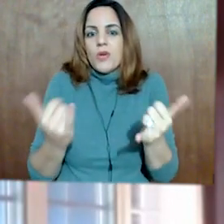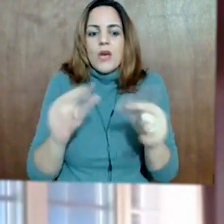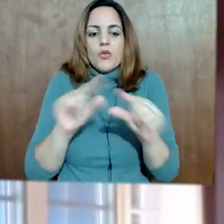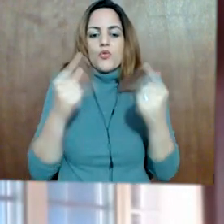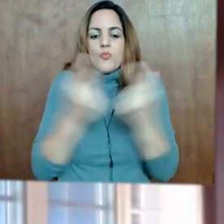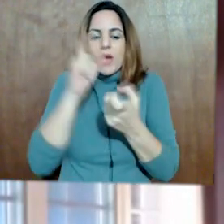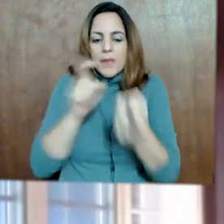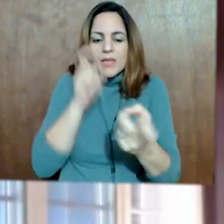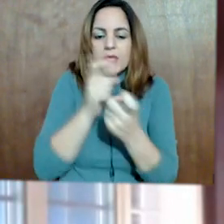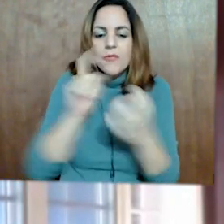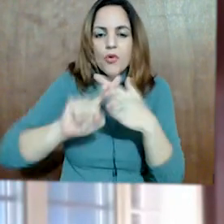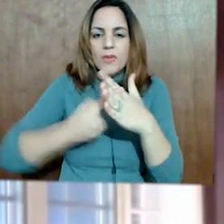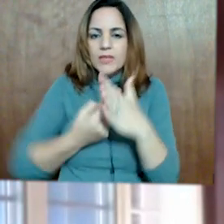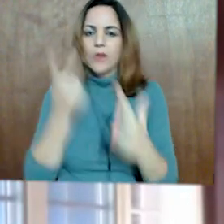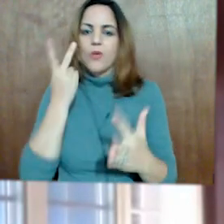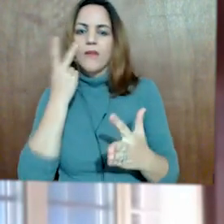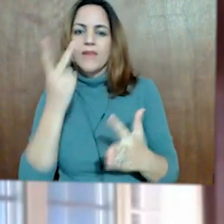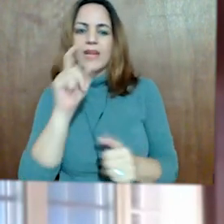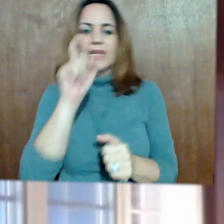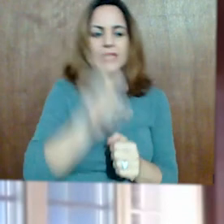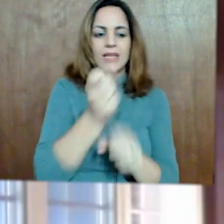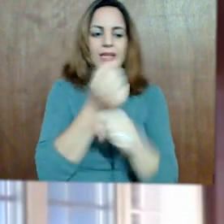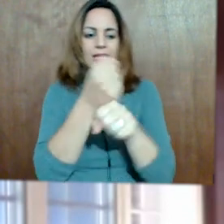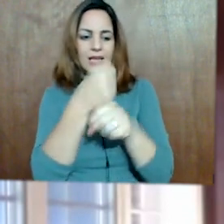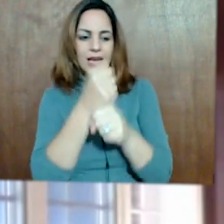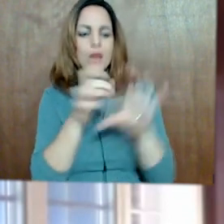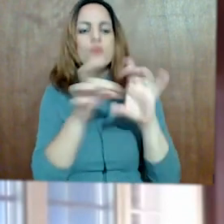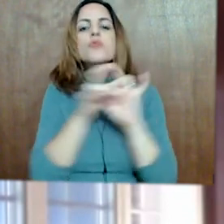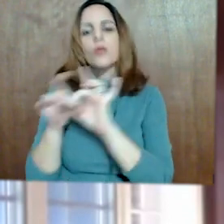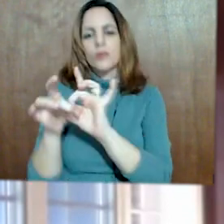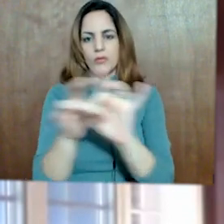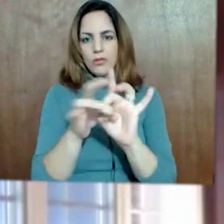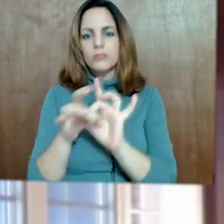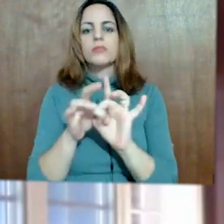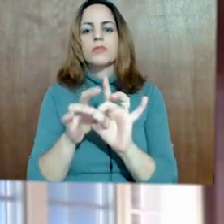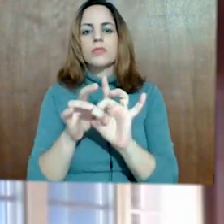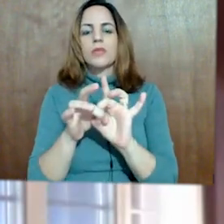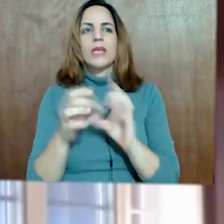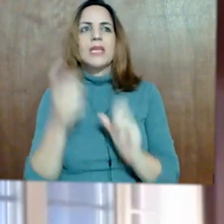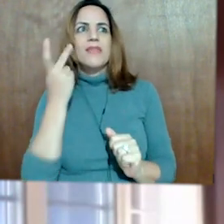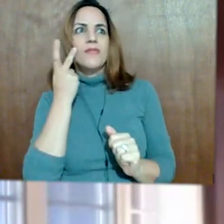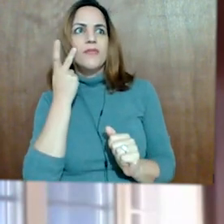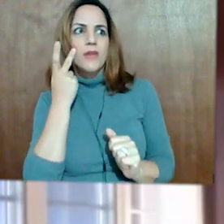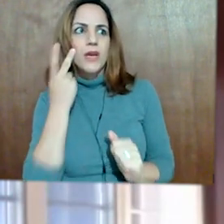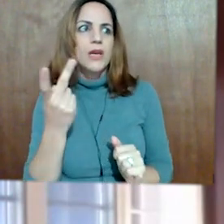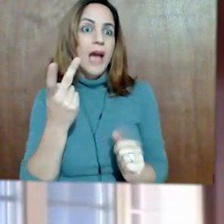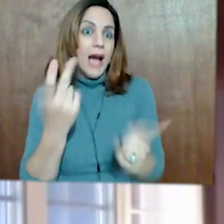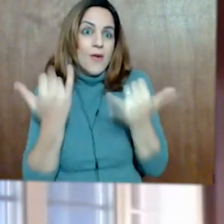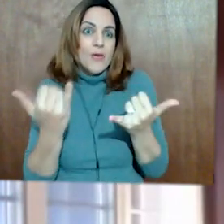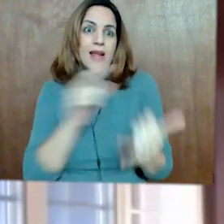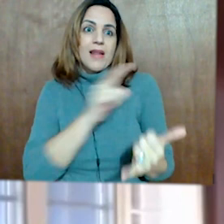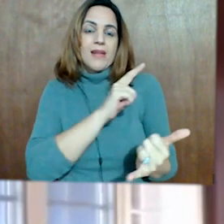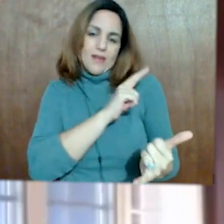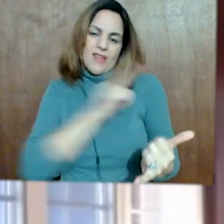to develop solidarity. And of course, with us in the Young Lords, it was particularly with the Black Panther Party. The